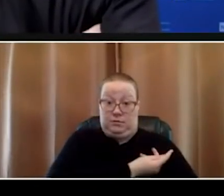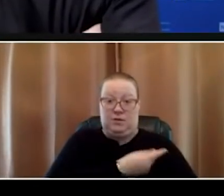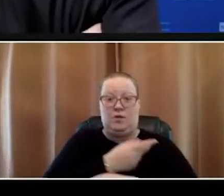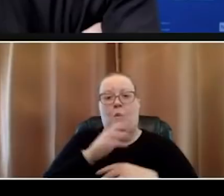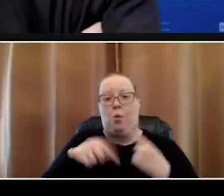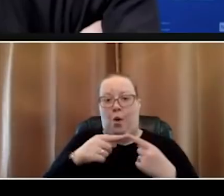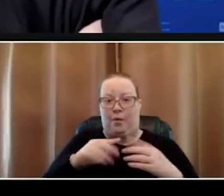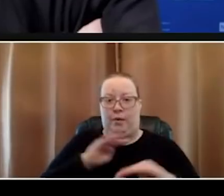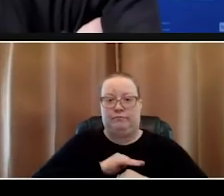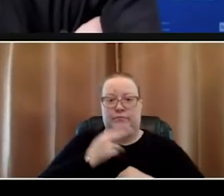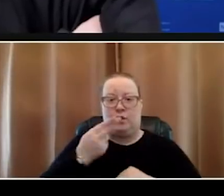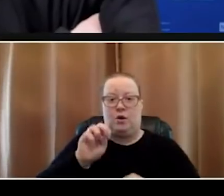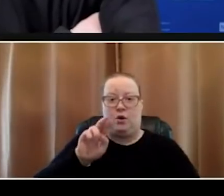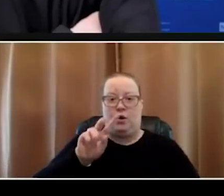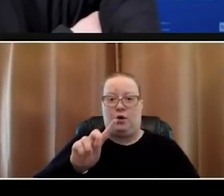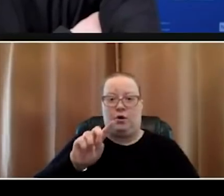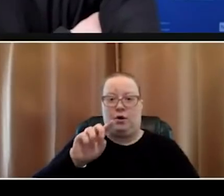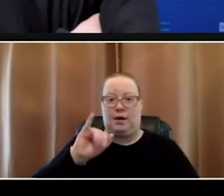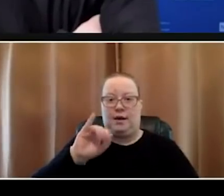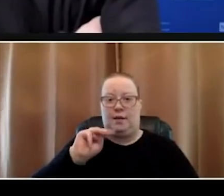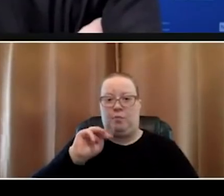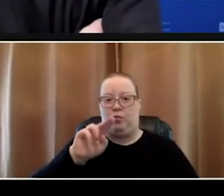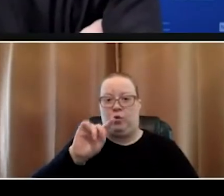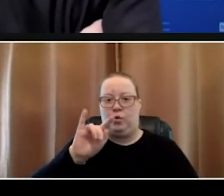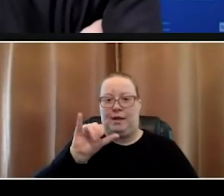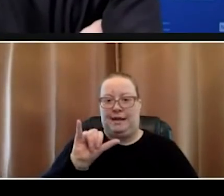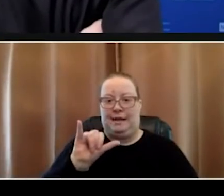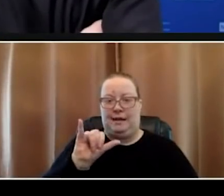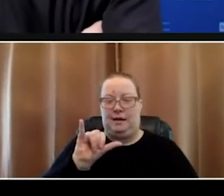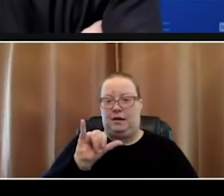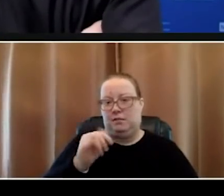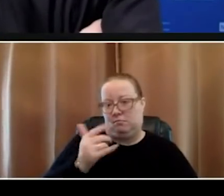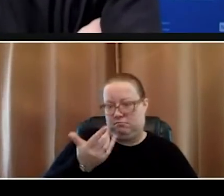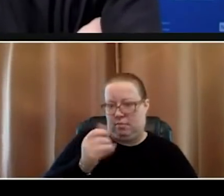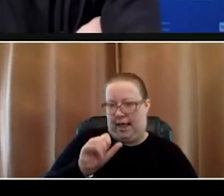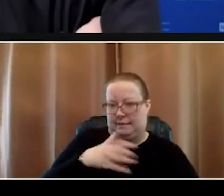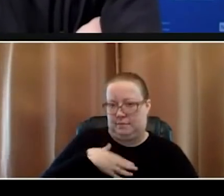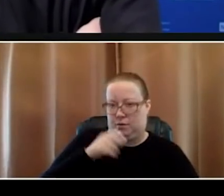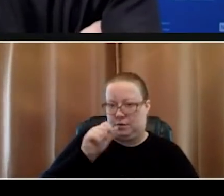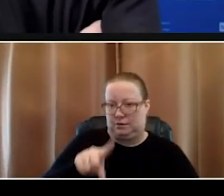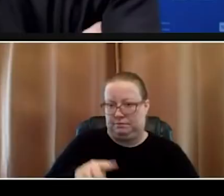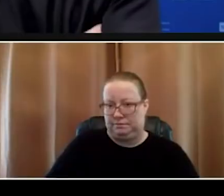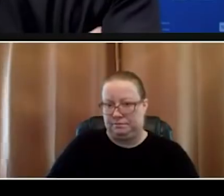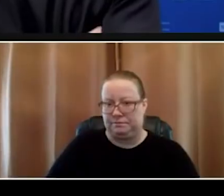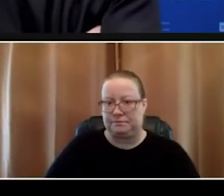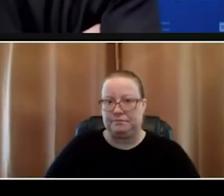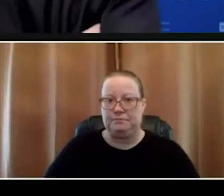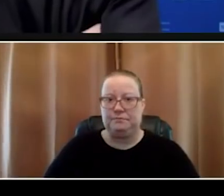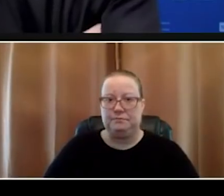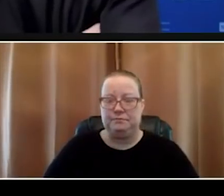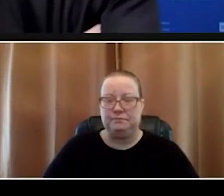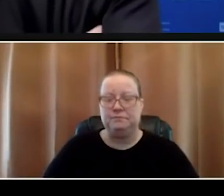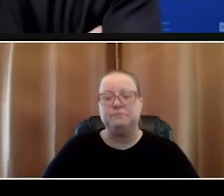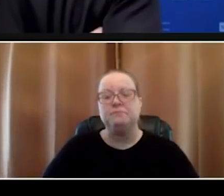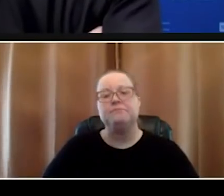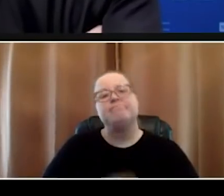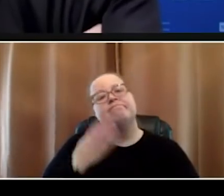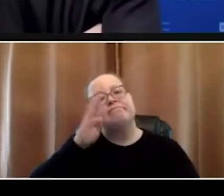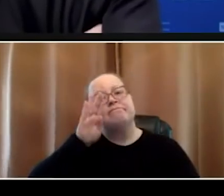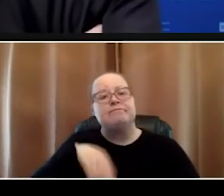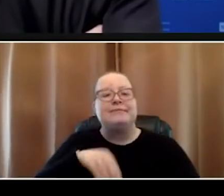what's being asked? Well, I think, the indoor